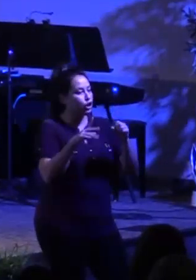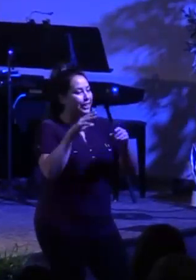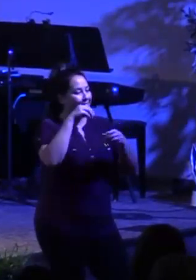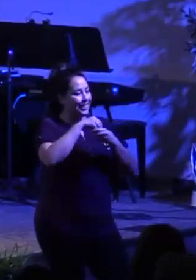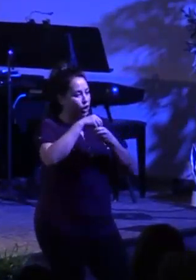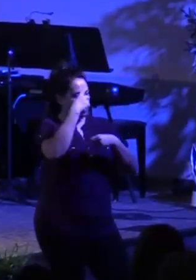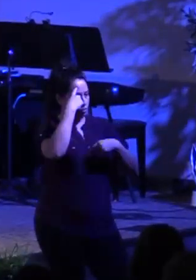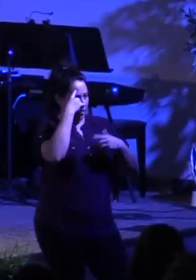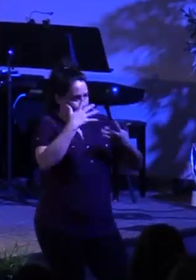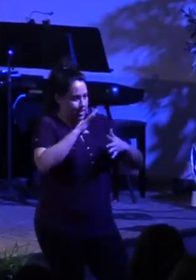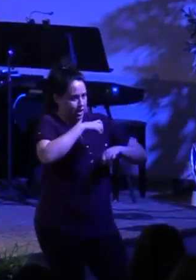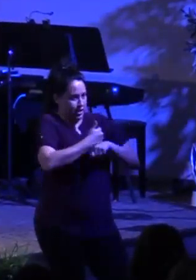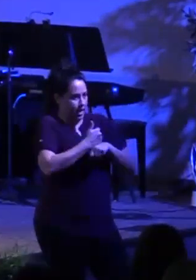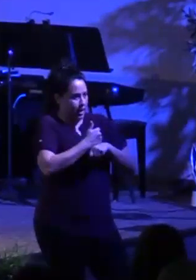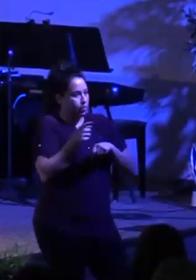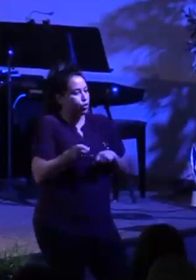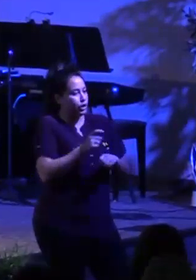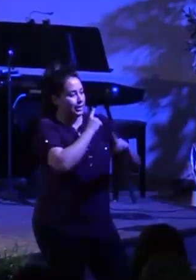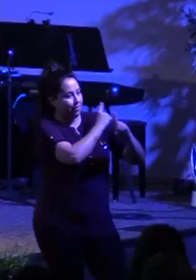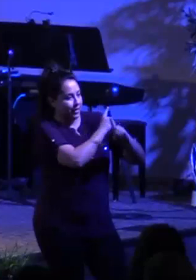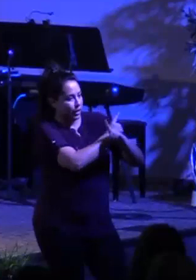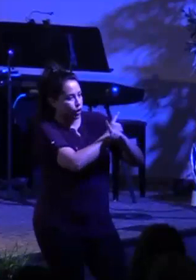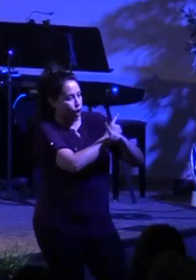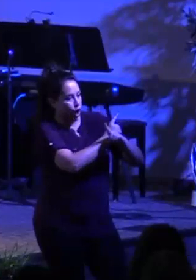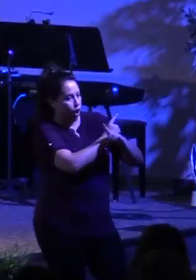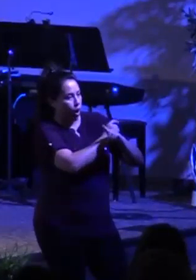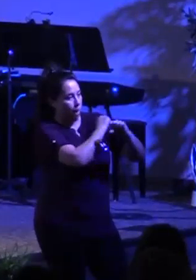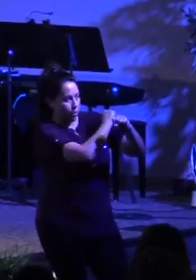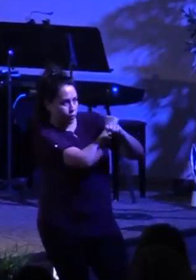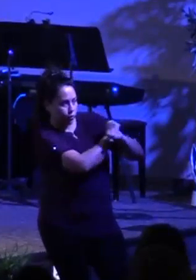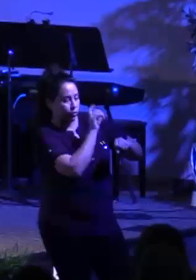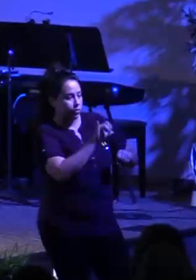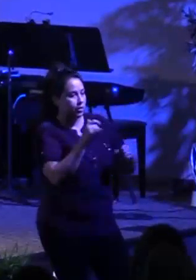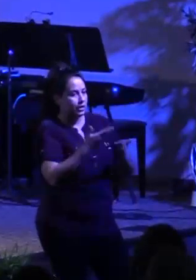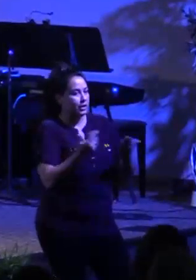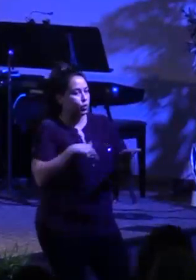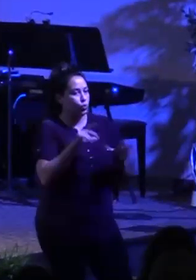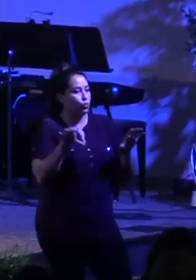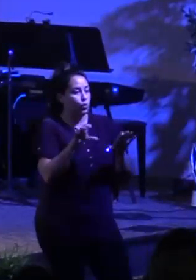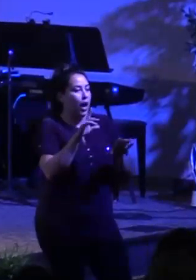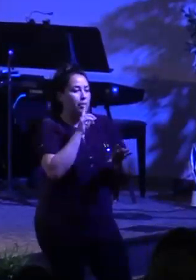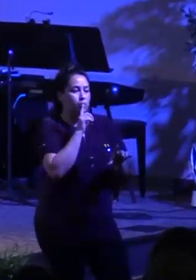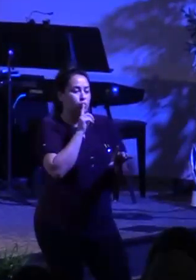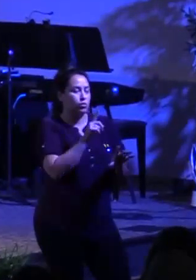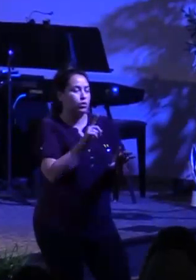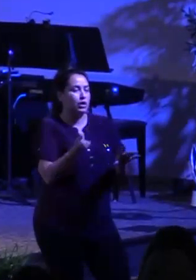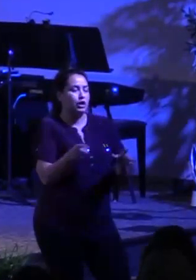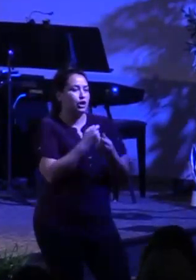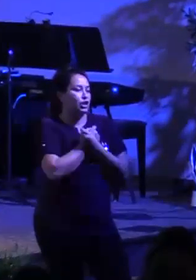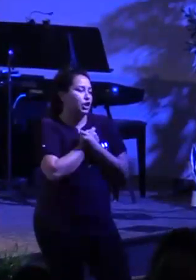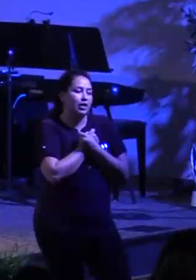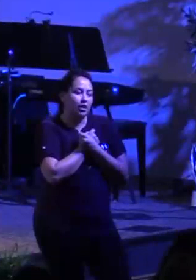defender, right? A protector. So we have this thing that we do and she loves Deb. She really loves